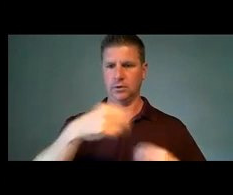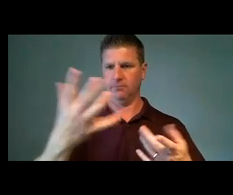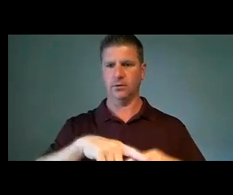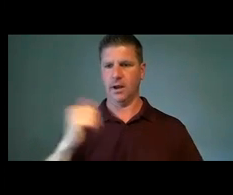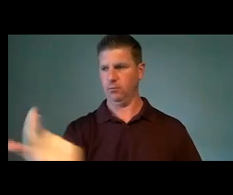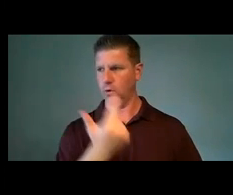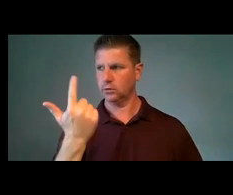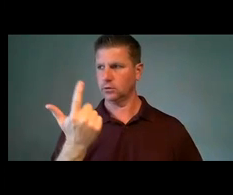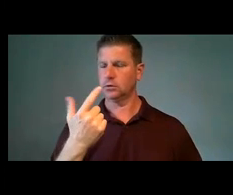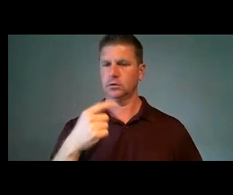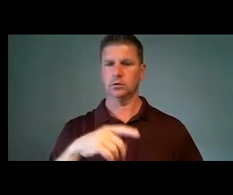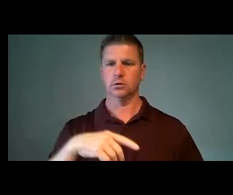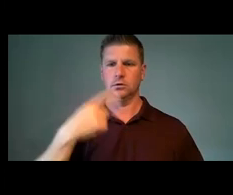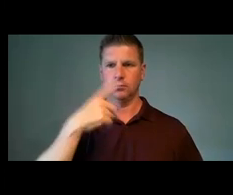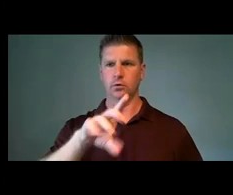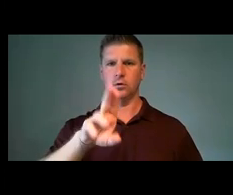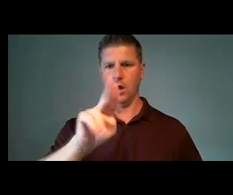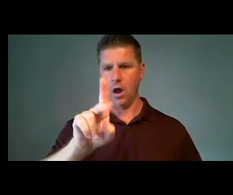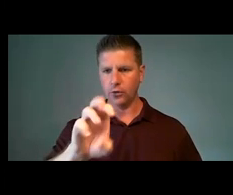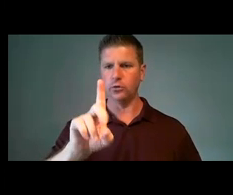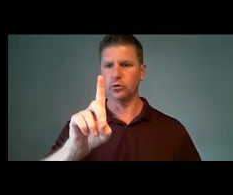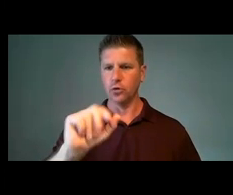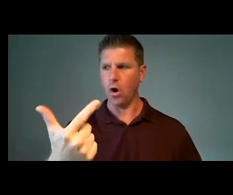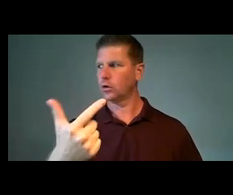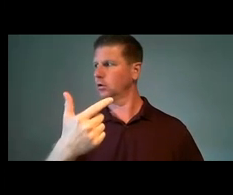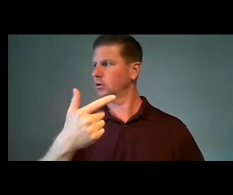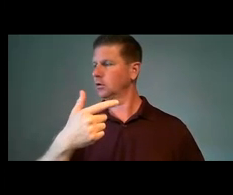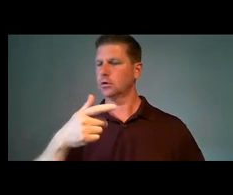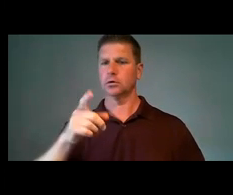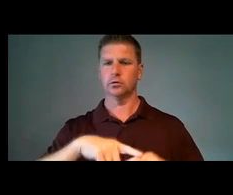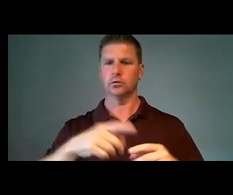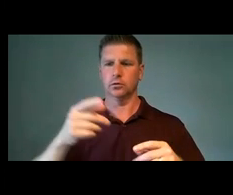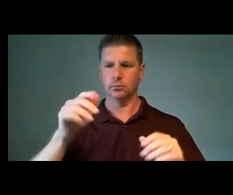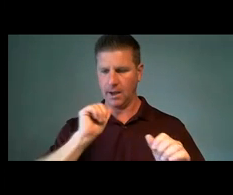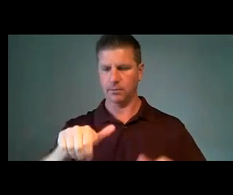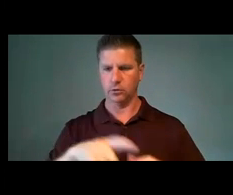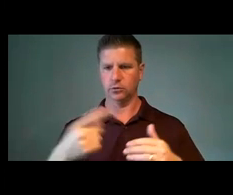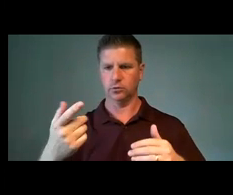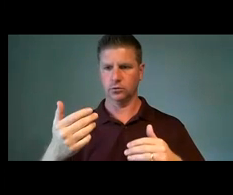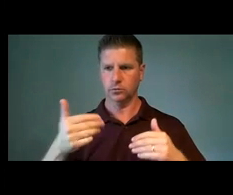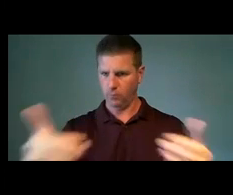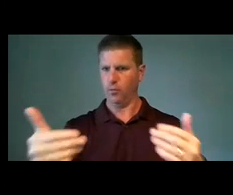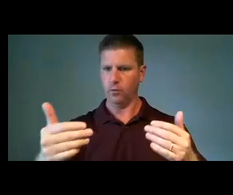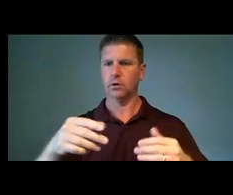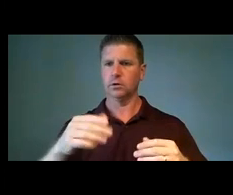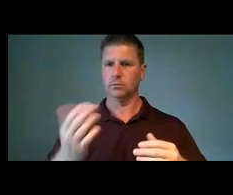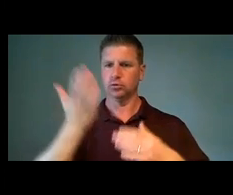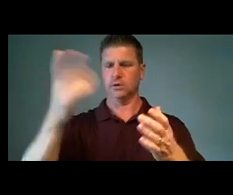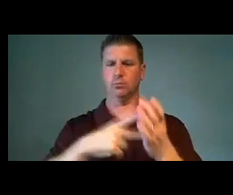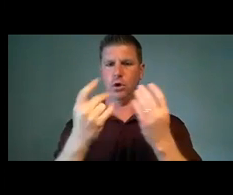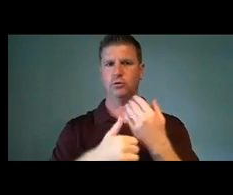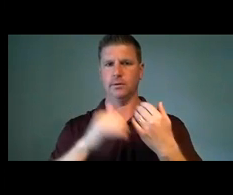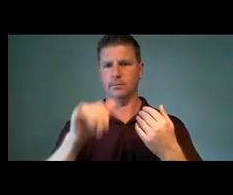there in the 4800 block and the developments going on in Hazelwood to be able to go forward and present himself and present a project that may be